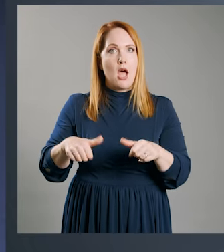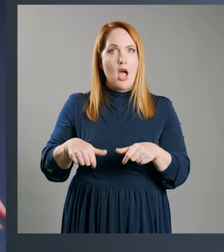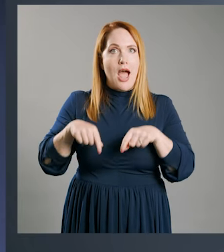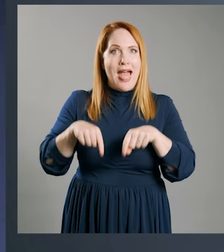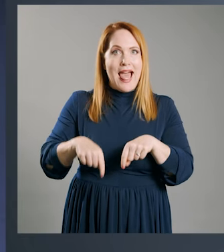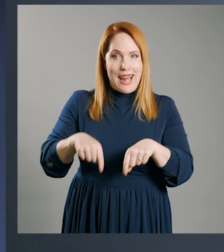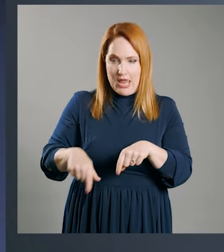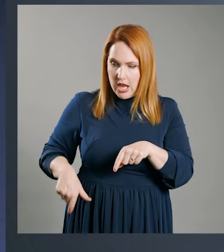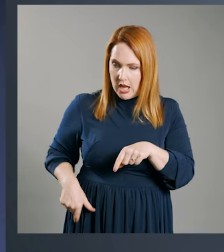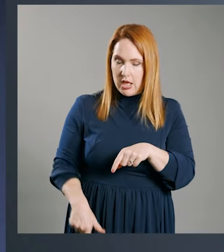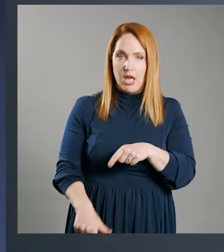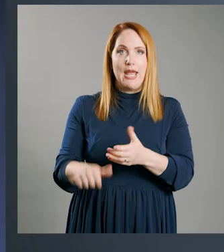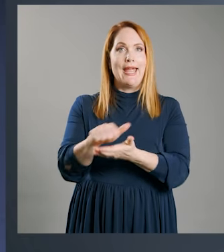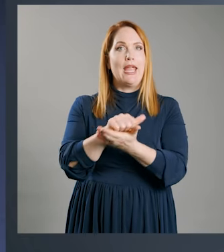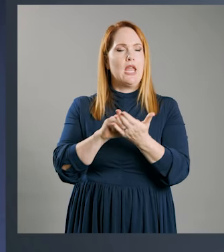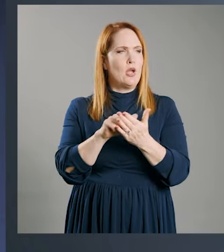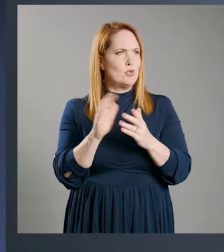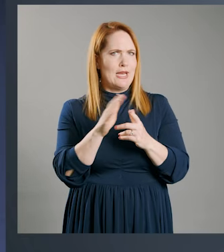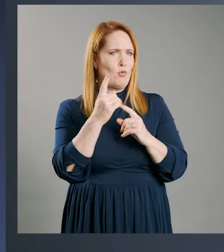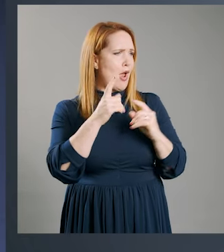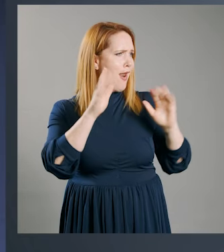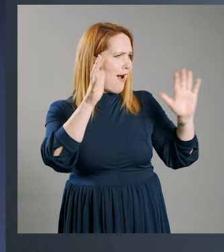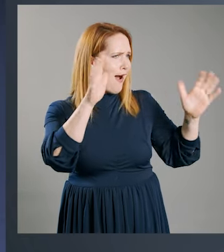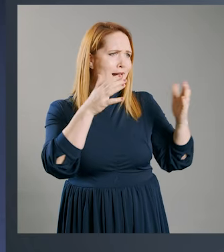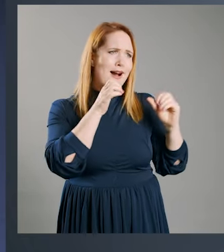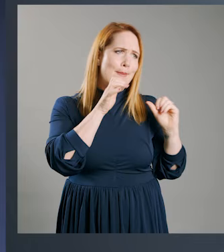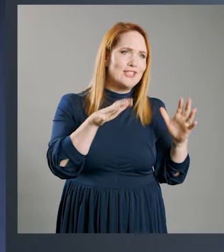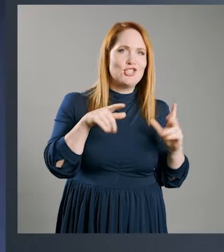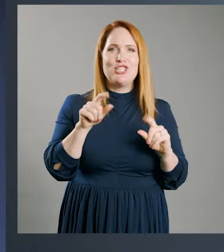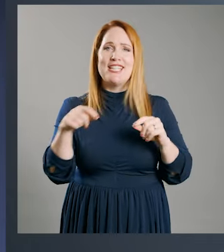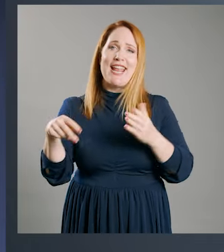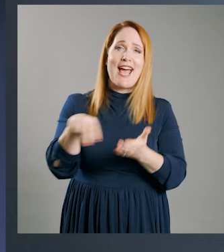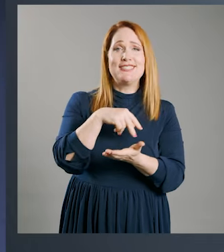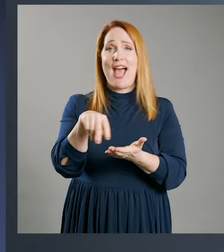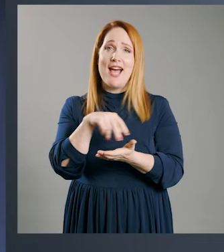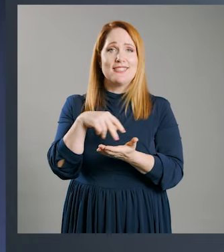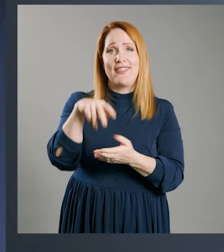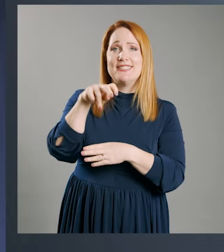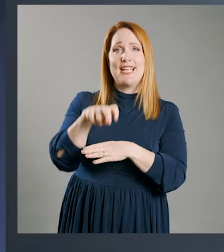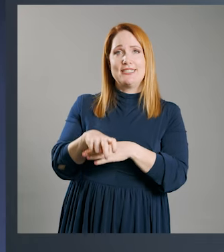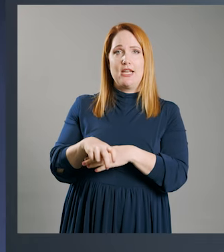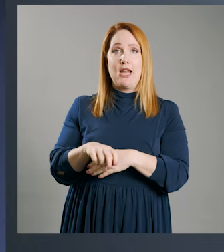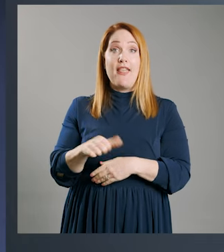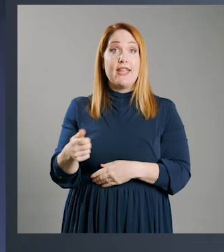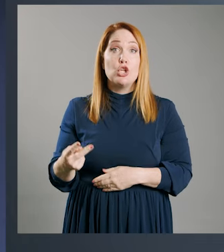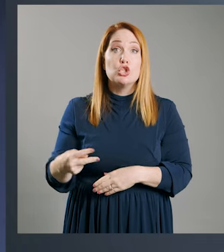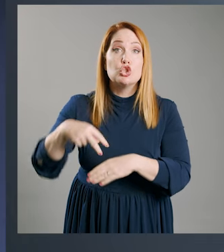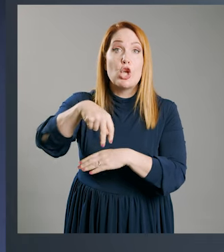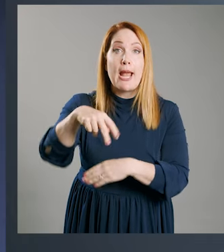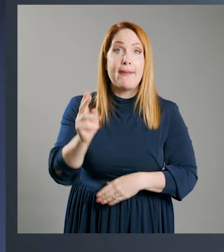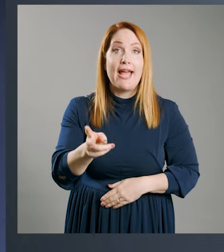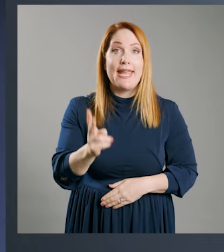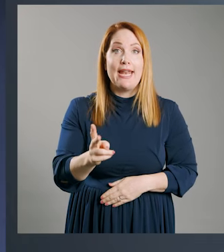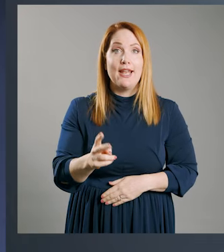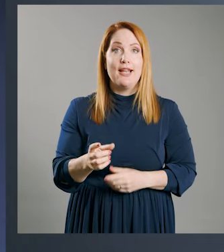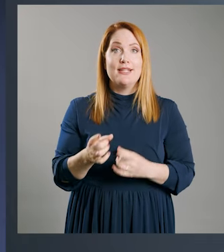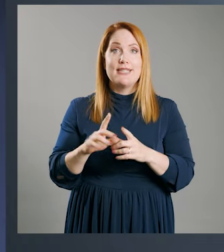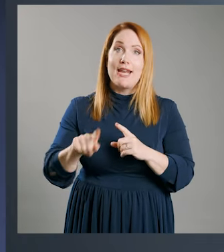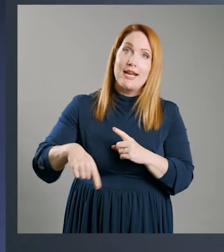my leg was completely healed. And everyone was like, wow, that's amazing. It's so good. And she was all happy, and she did this little dance, and she sat down. And then she stood up